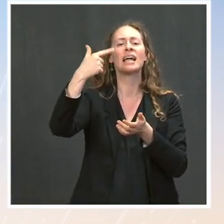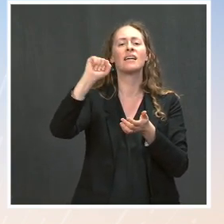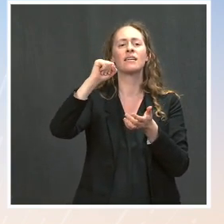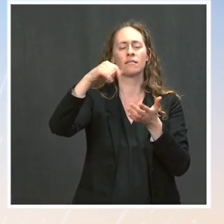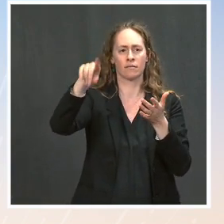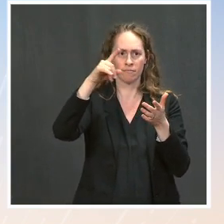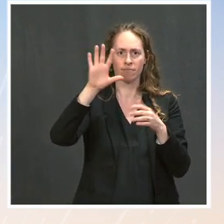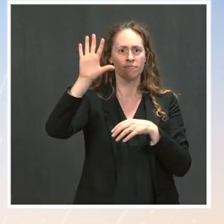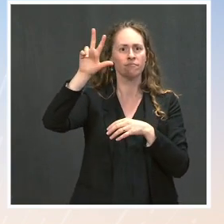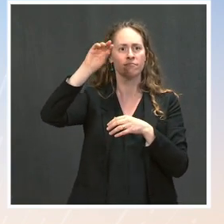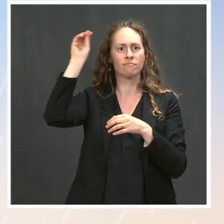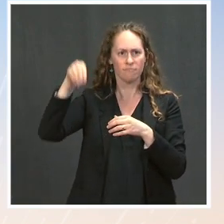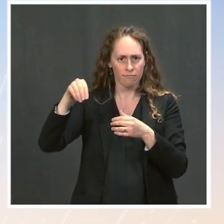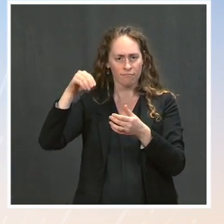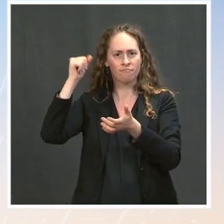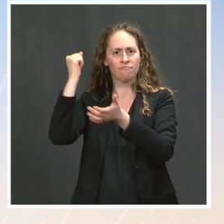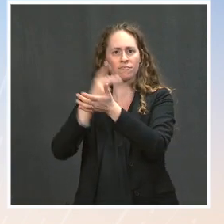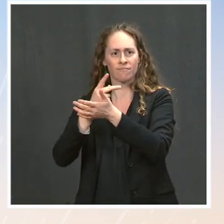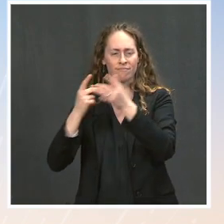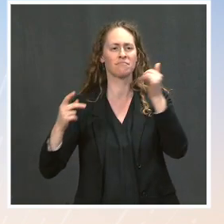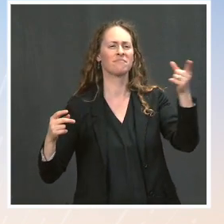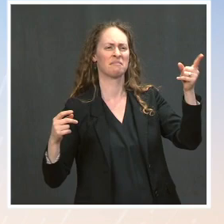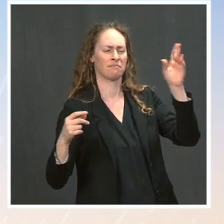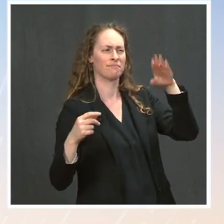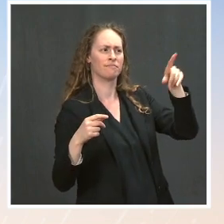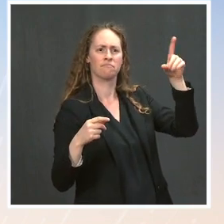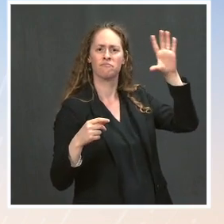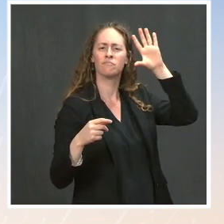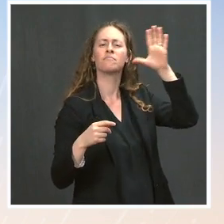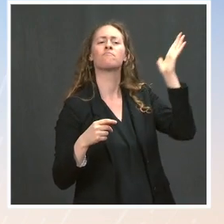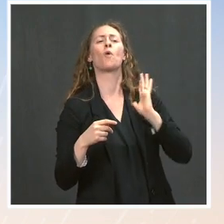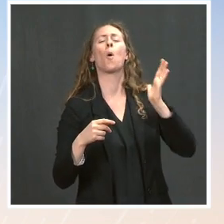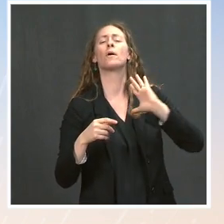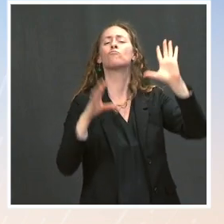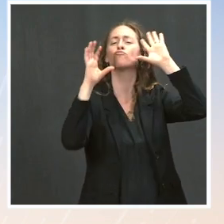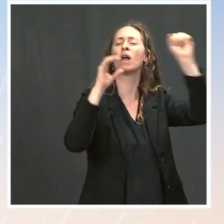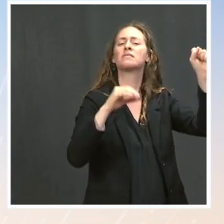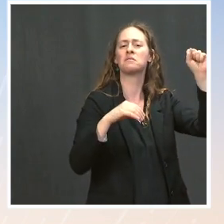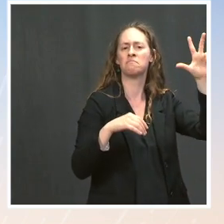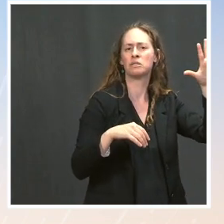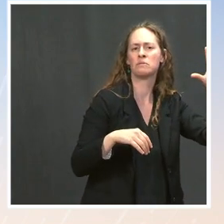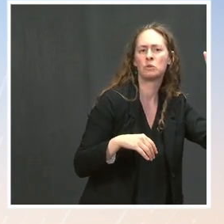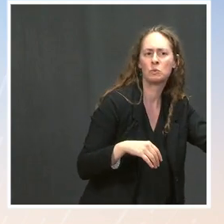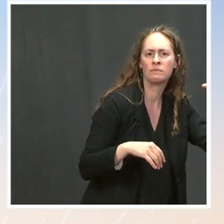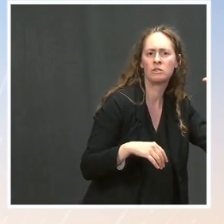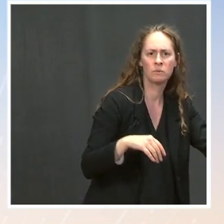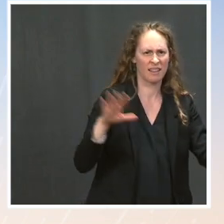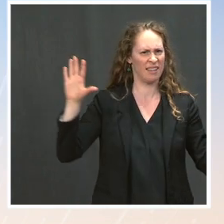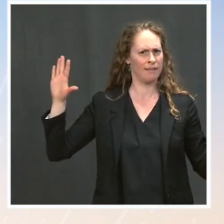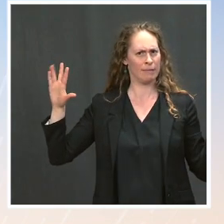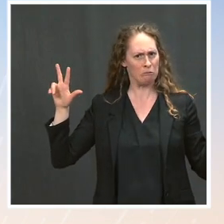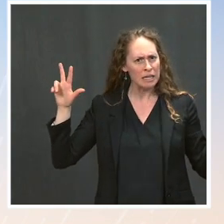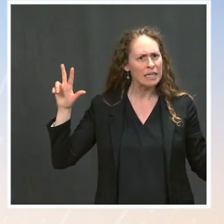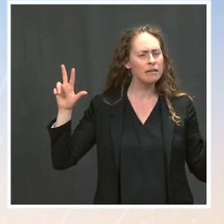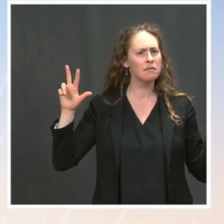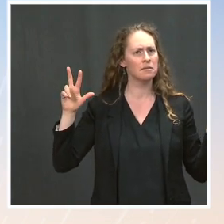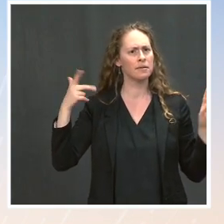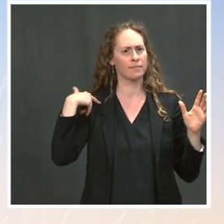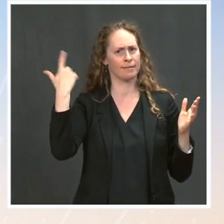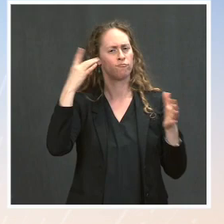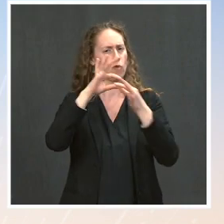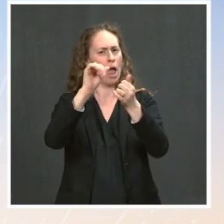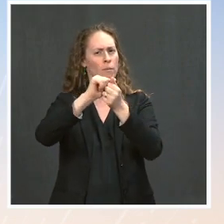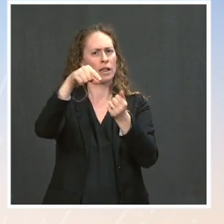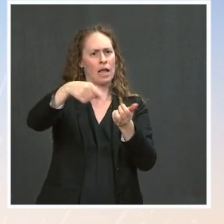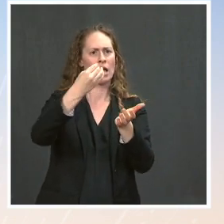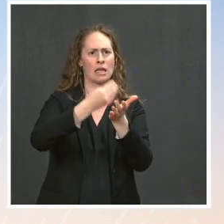for President Trump, just 52% approve of his handling of the economy. Why do you think that is? Well, first I would say